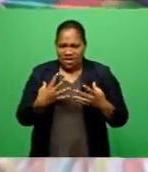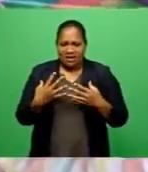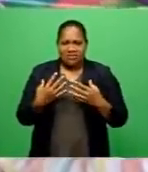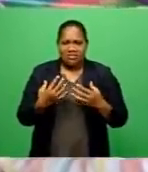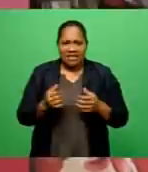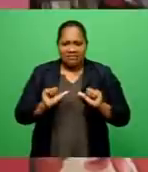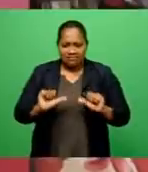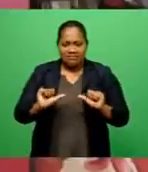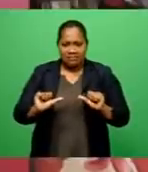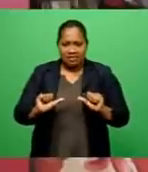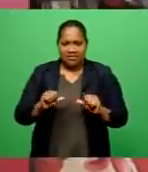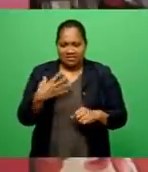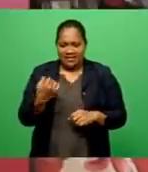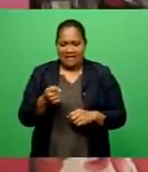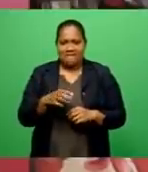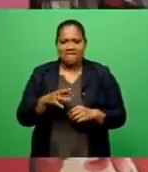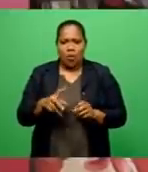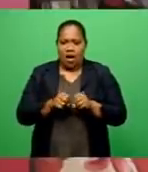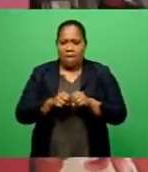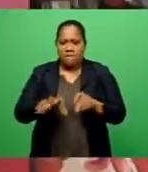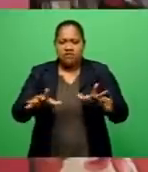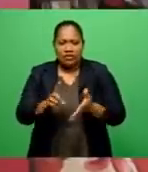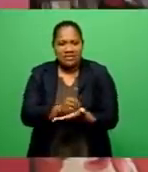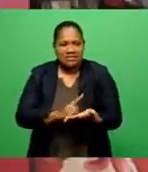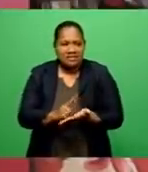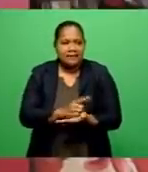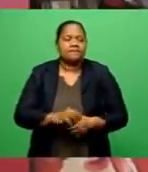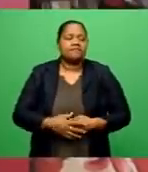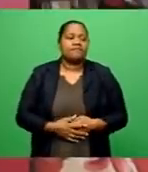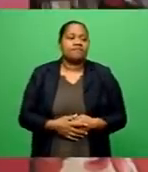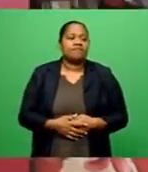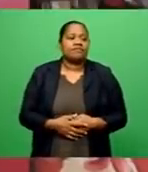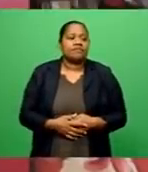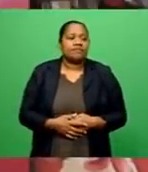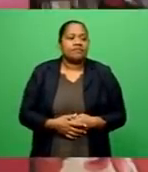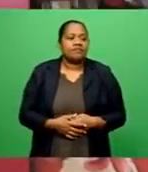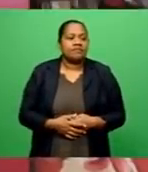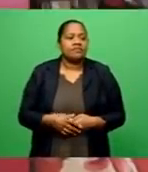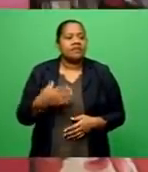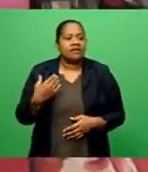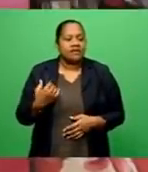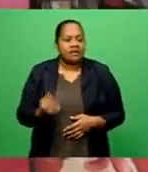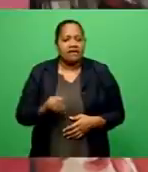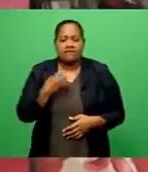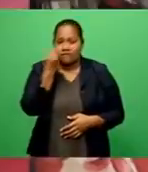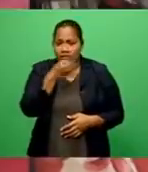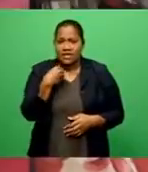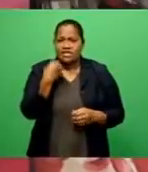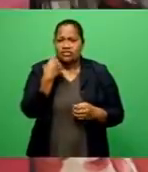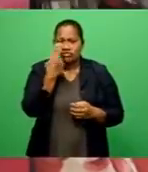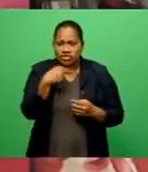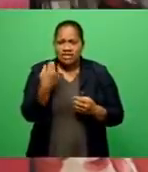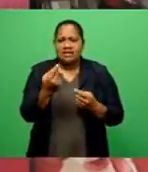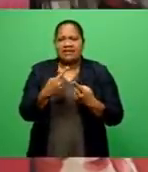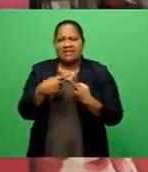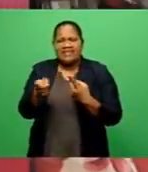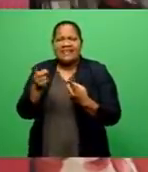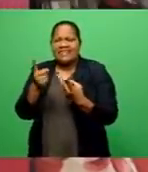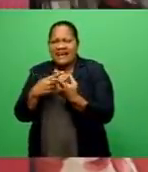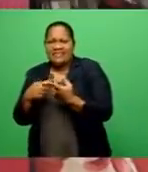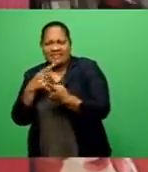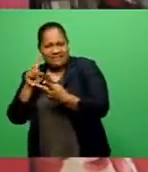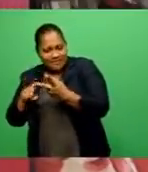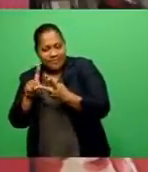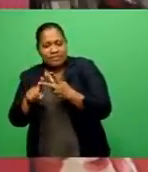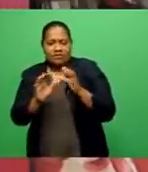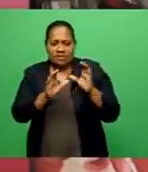outbreaks. One for wash cluster, and there's another one that deals with food and nutrition cluster. So they pre-position themselves to be able